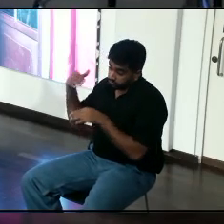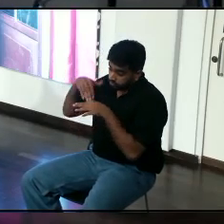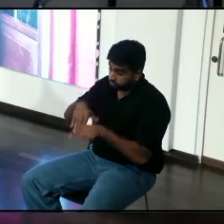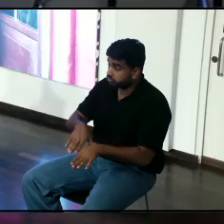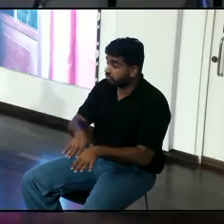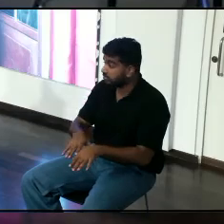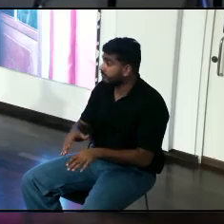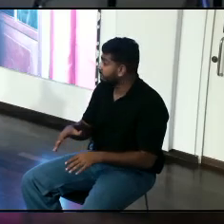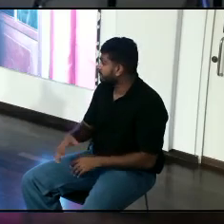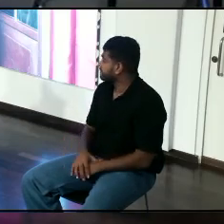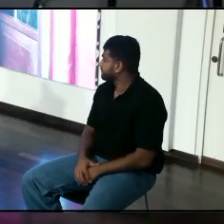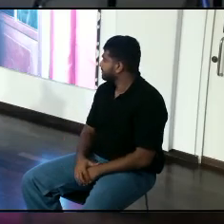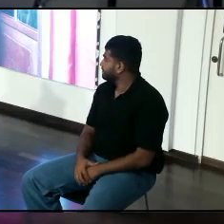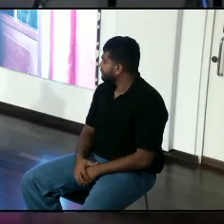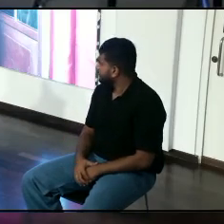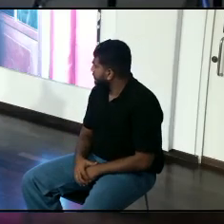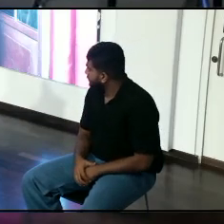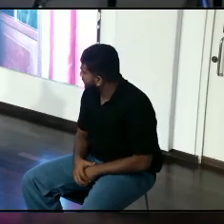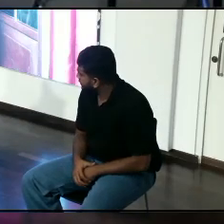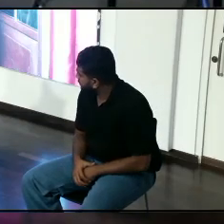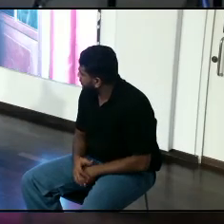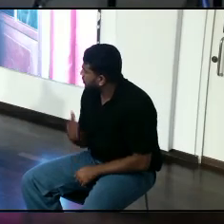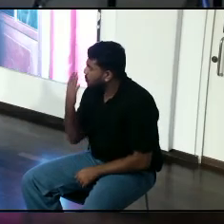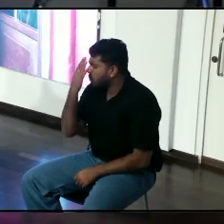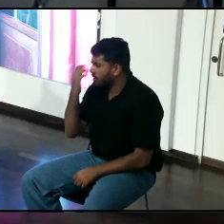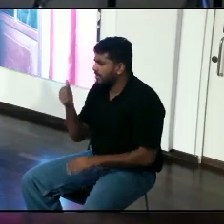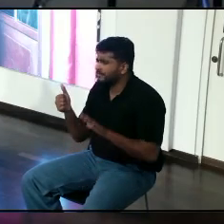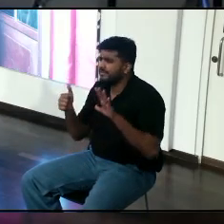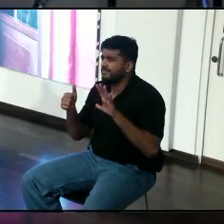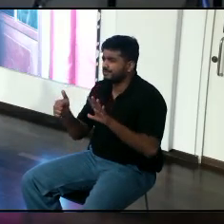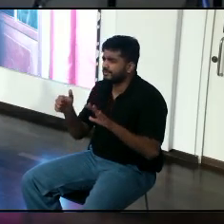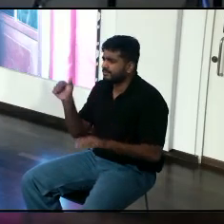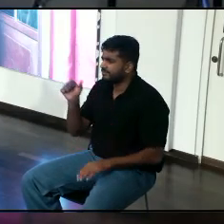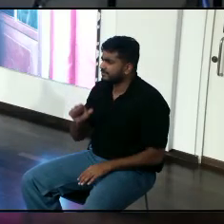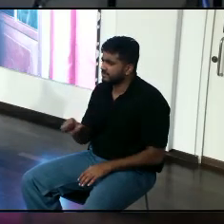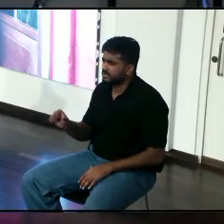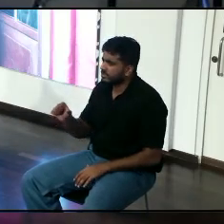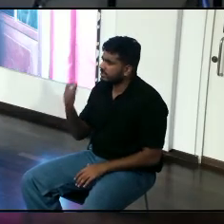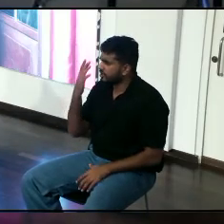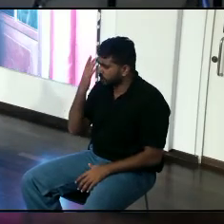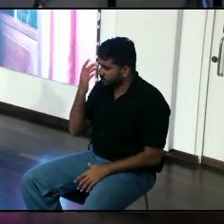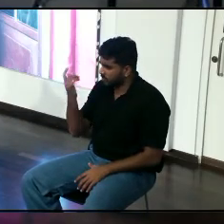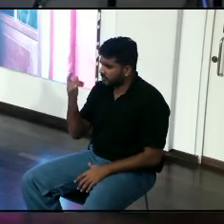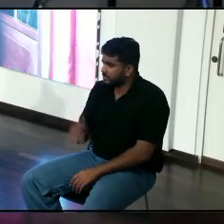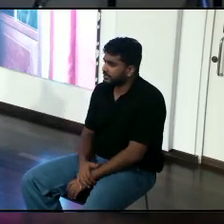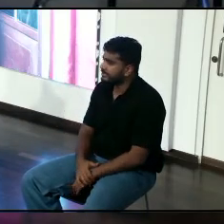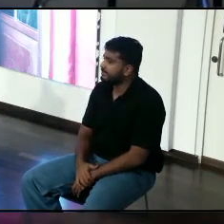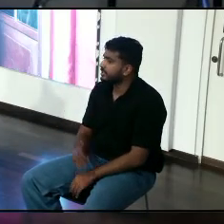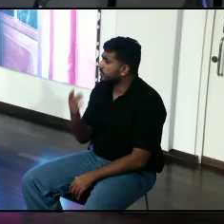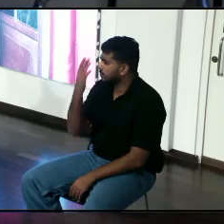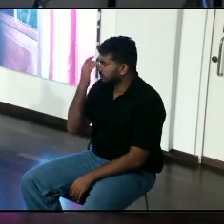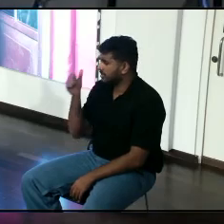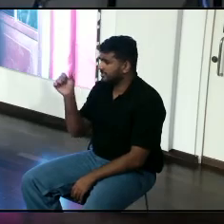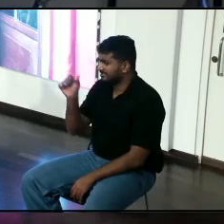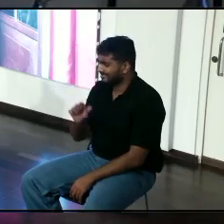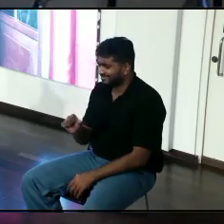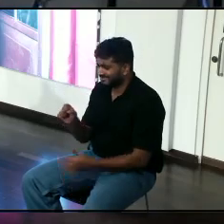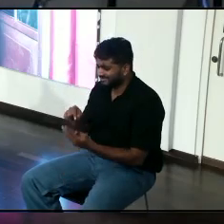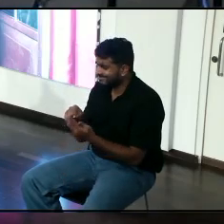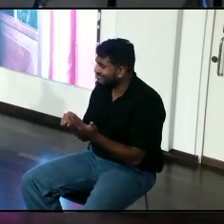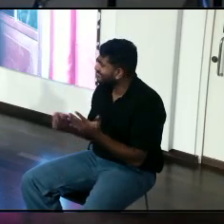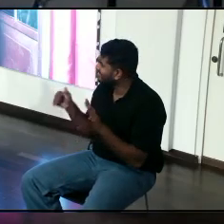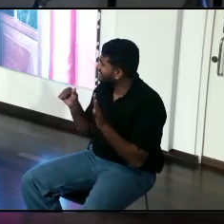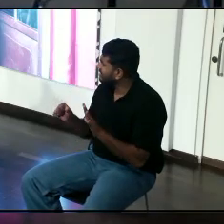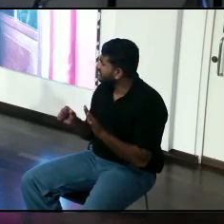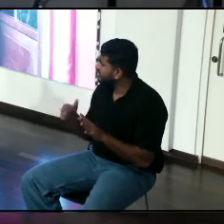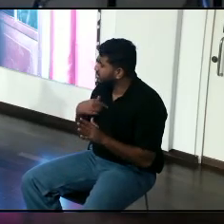And why 6? Why these 6? Why these 6? I wanted to make sure that in